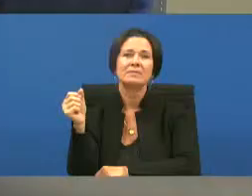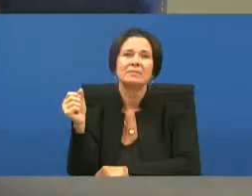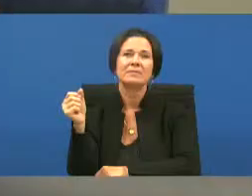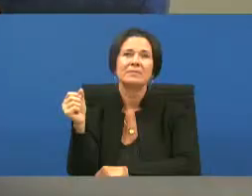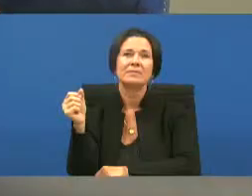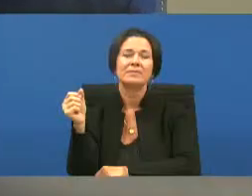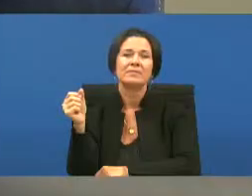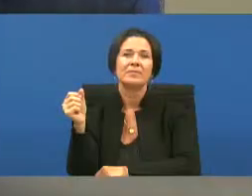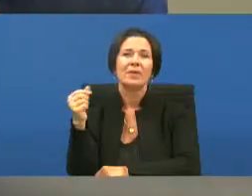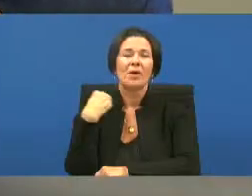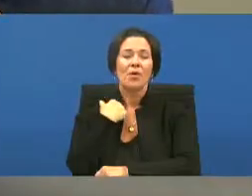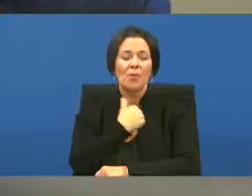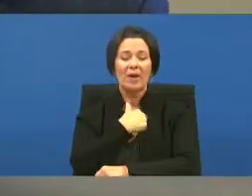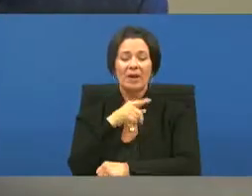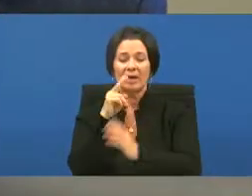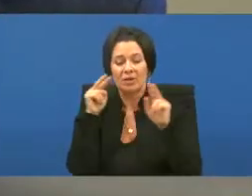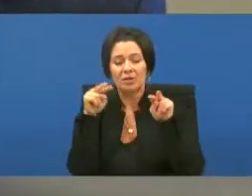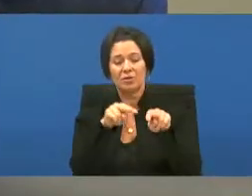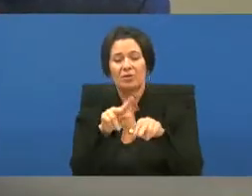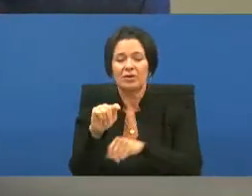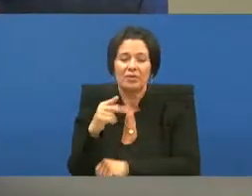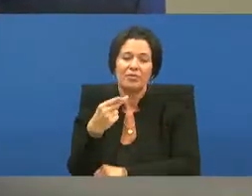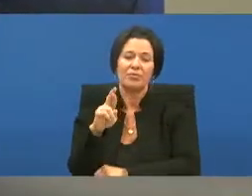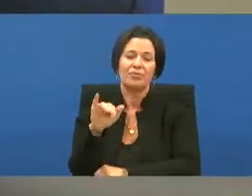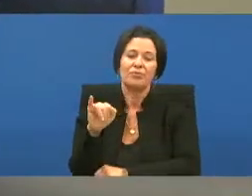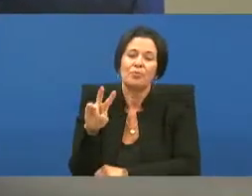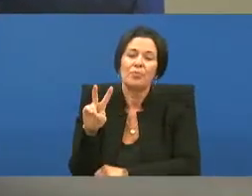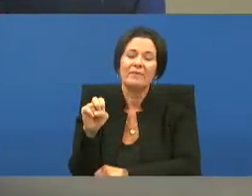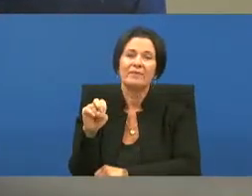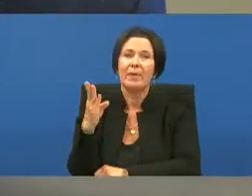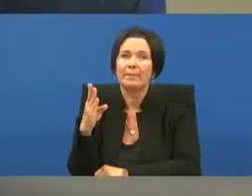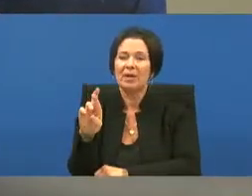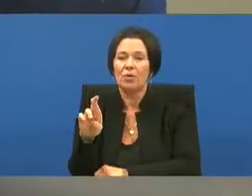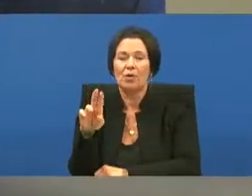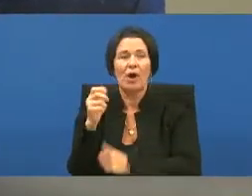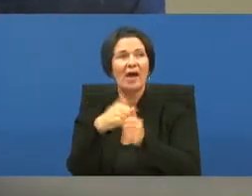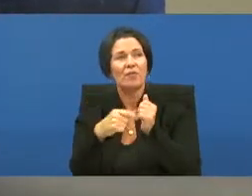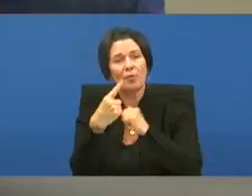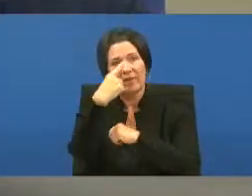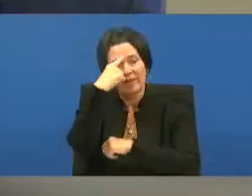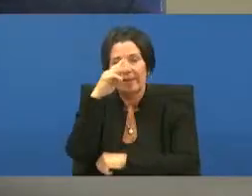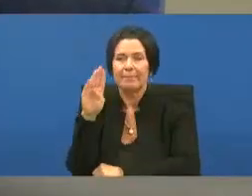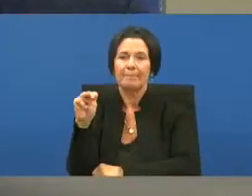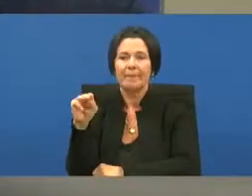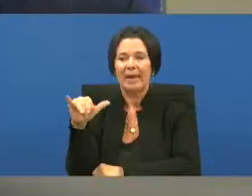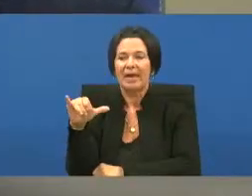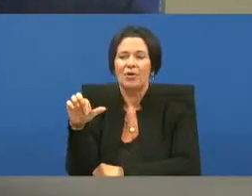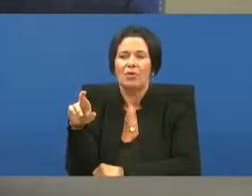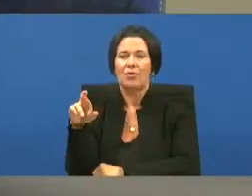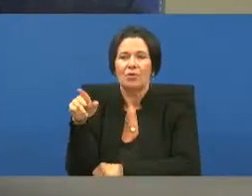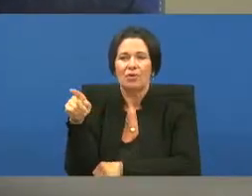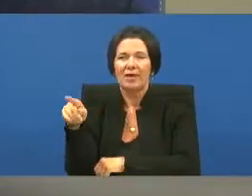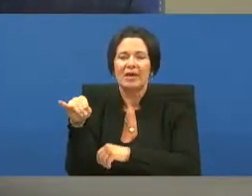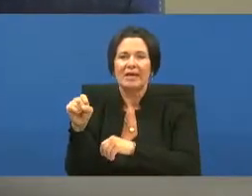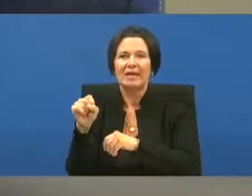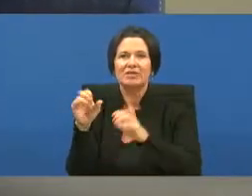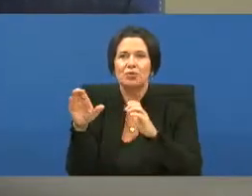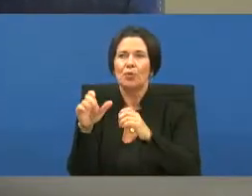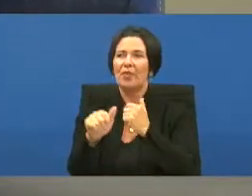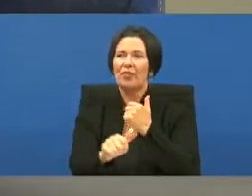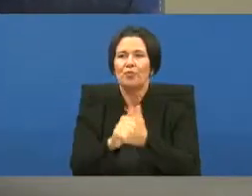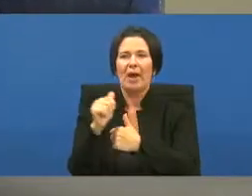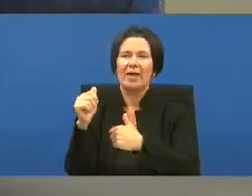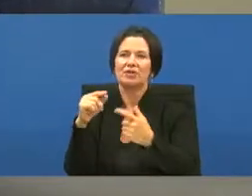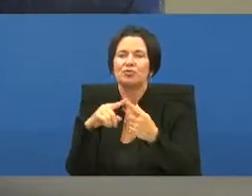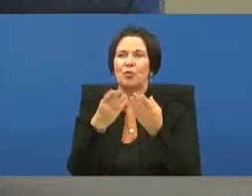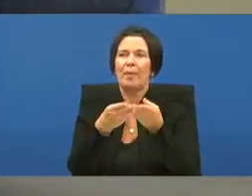When we look at Thrive BR, everybody thinks that the mayor's doing a threat to the public is real. We are